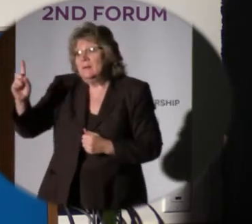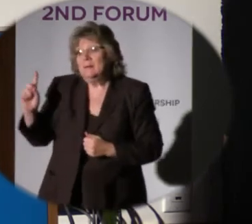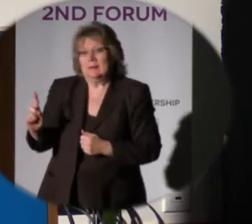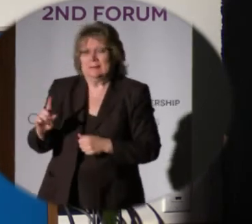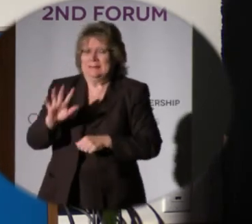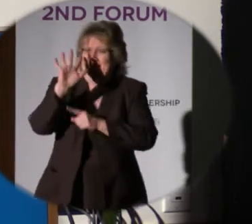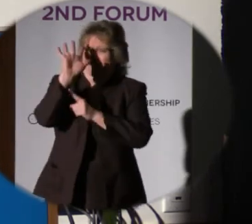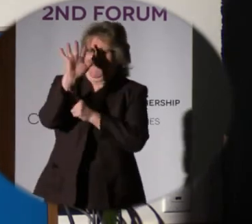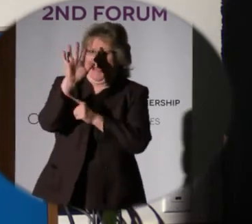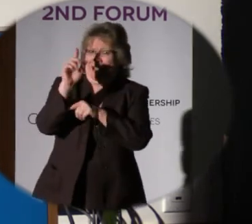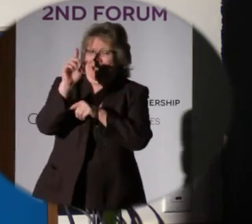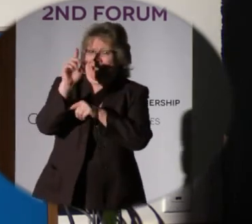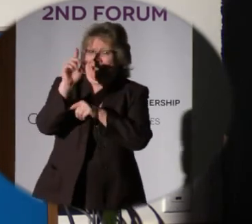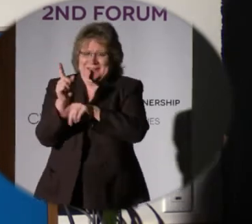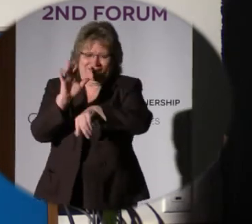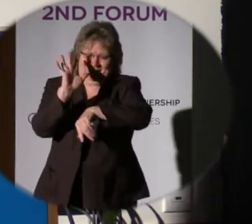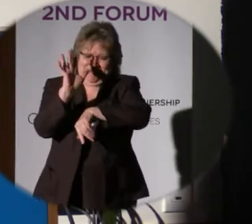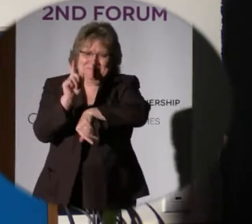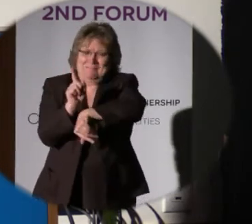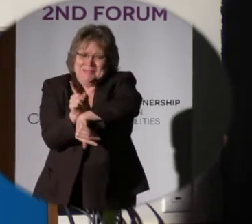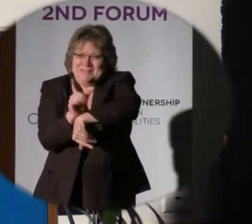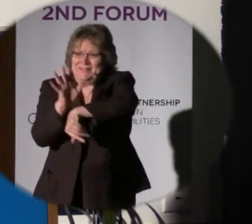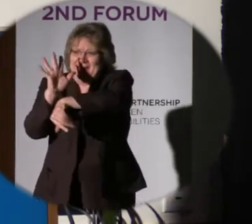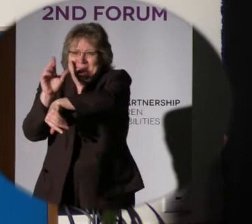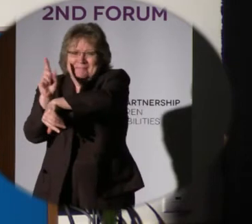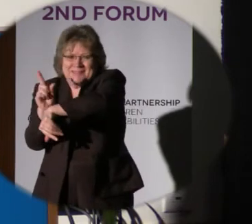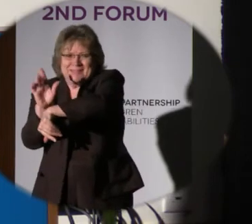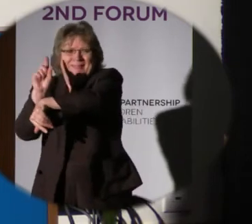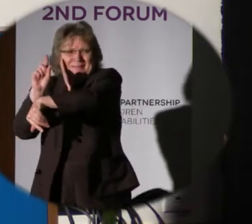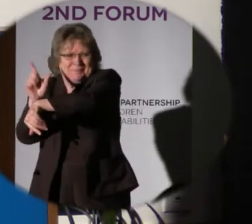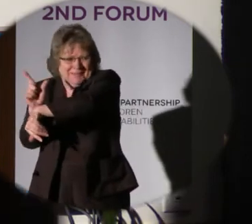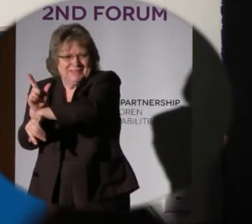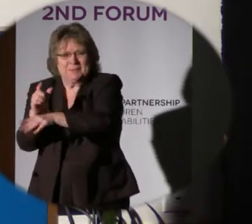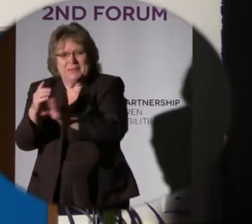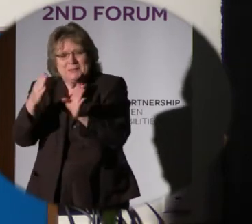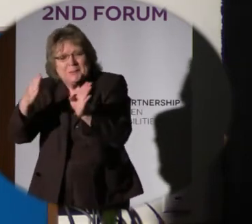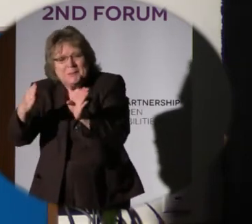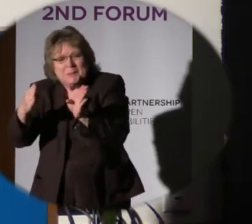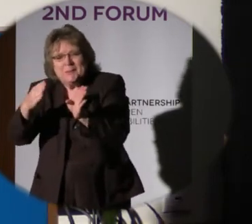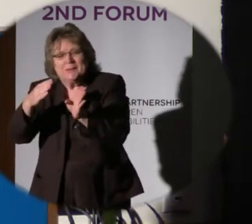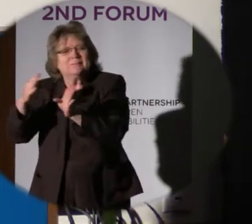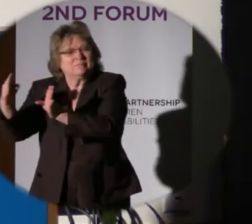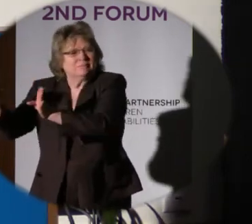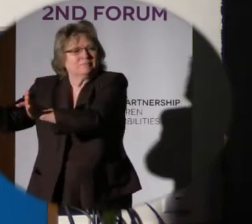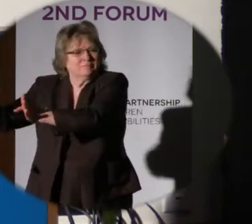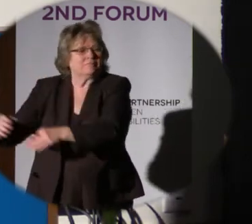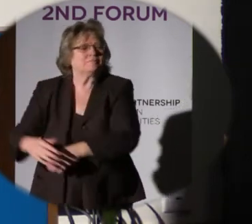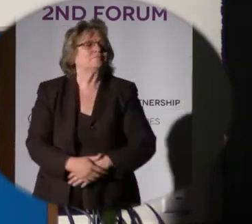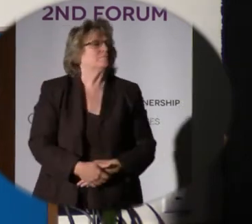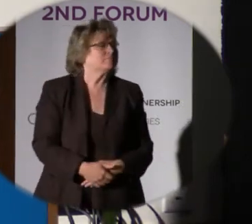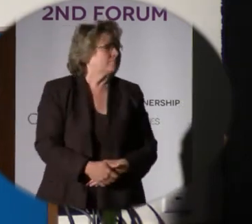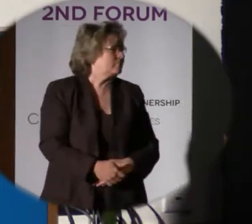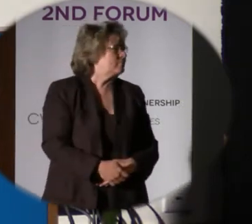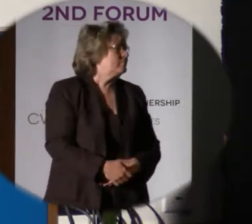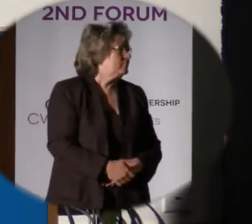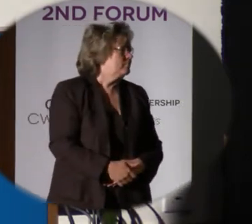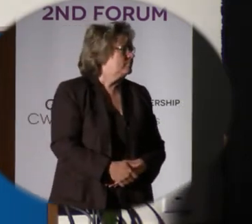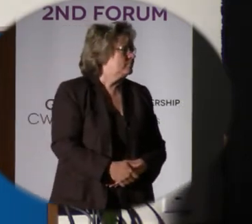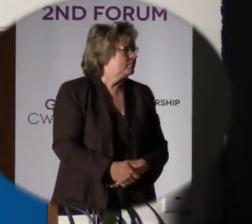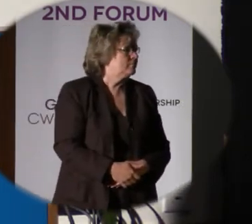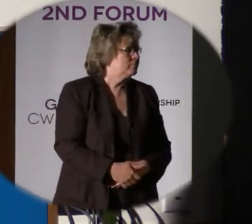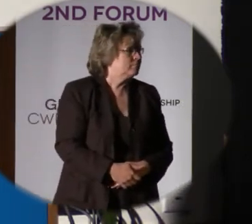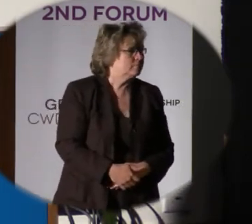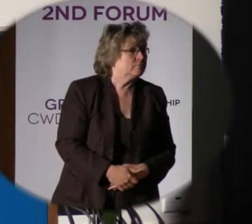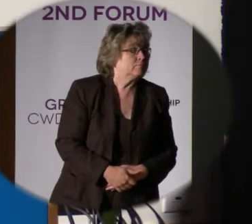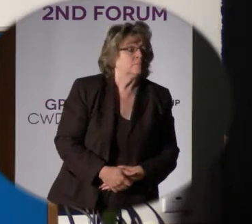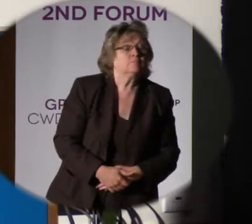only have about 10 minutes for each block for discussions. But All the speakers will be here throughout